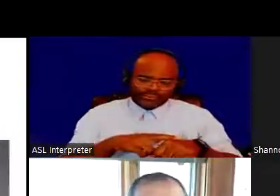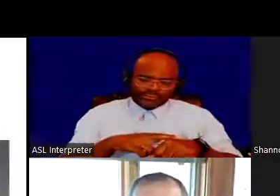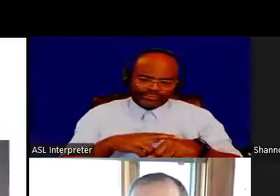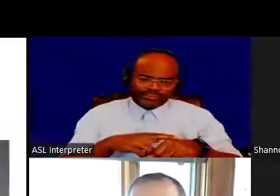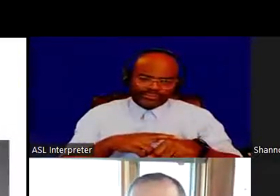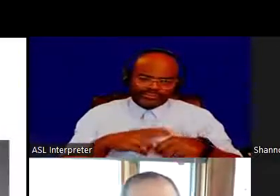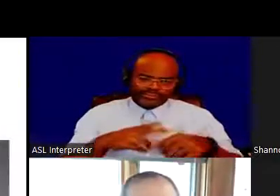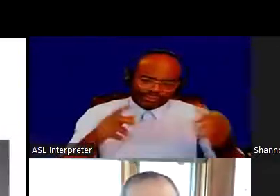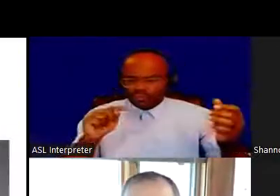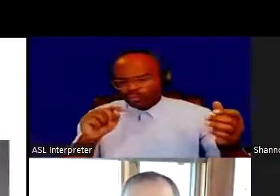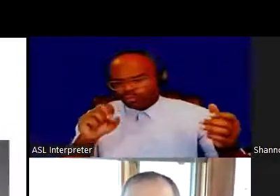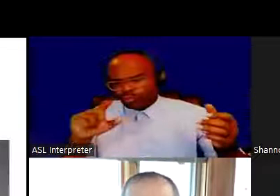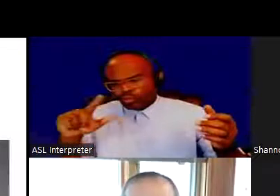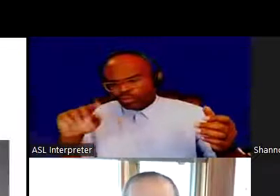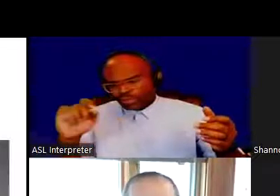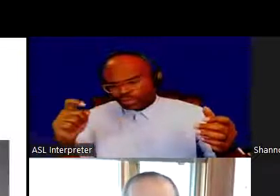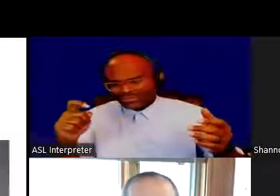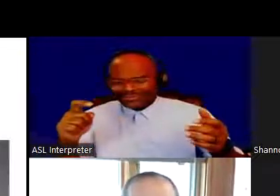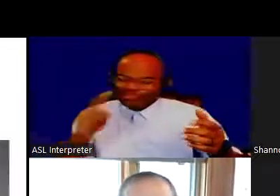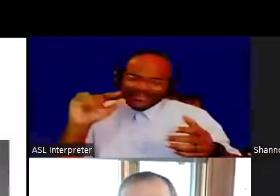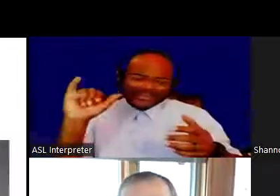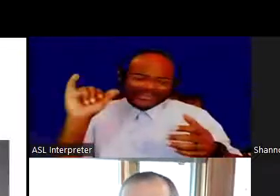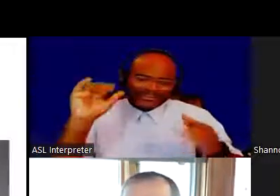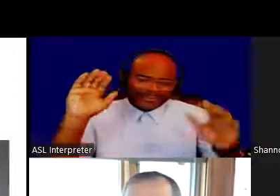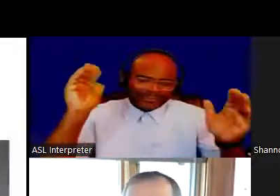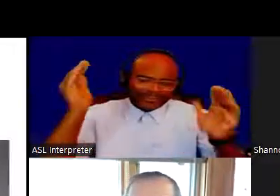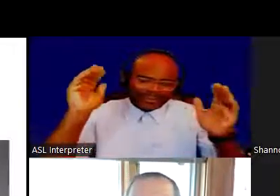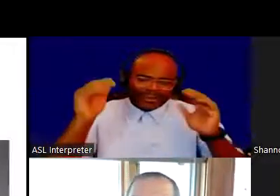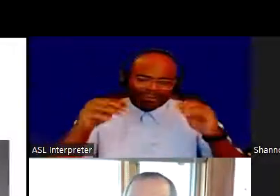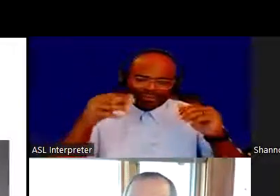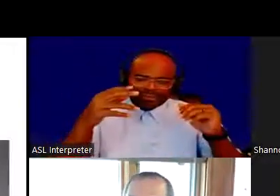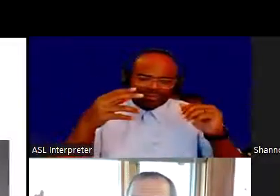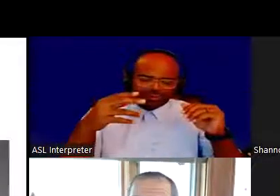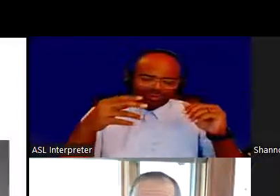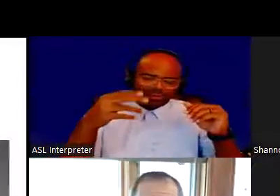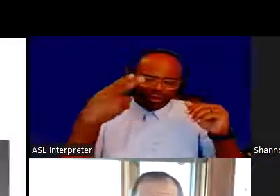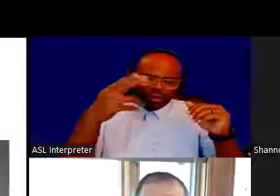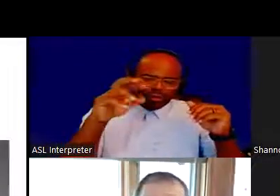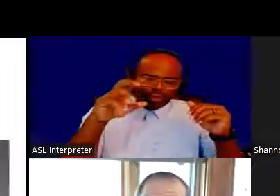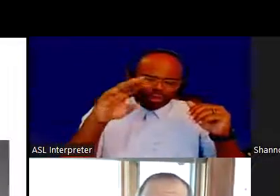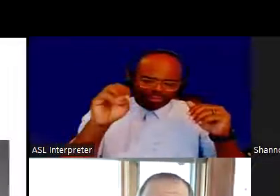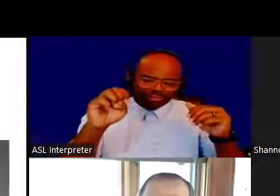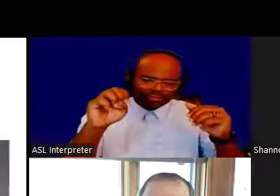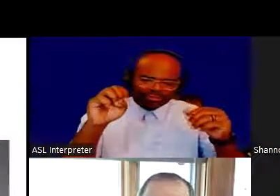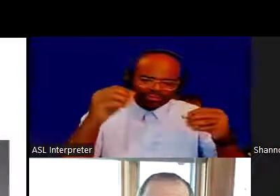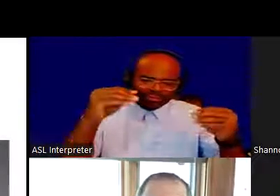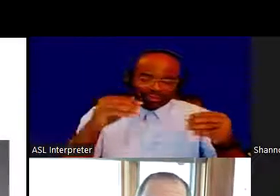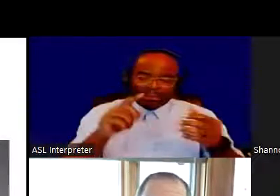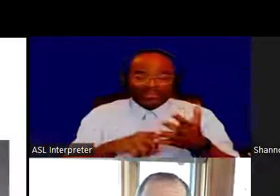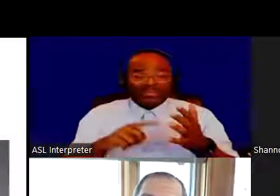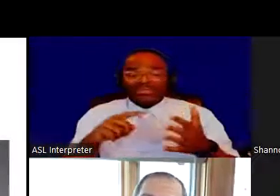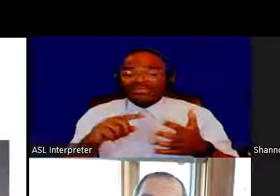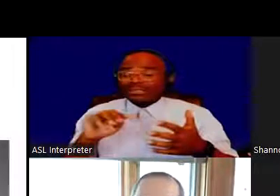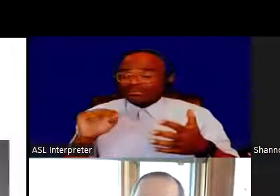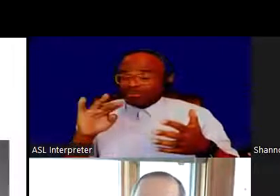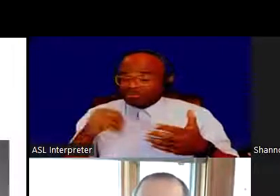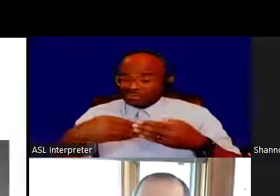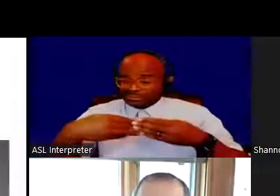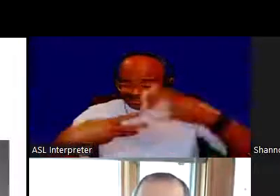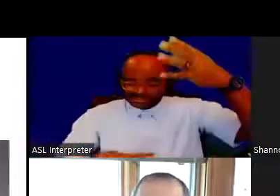toolbox, so to speak, to go back to the hardware store, right? These menus include a huge variety of adaptation ideas, including